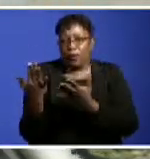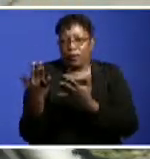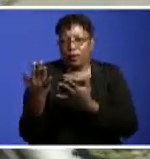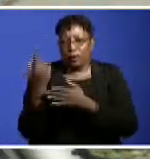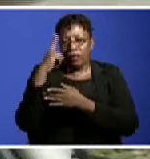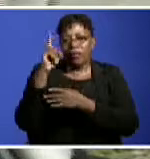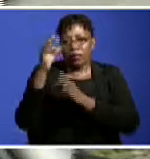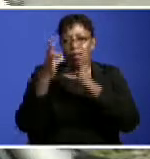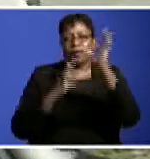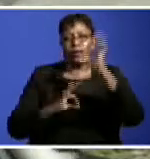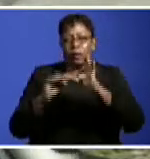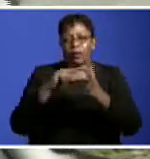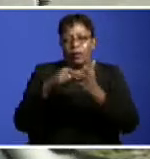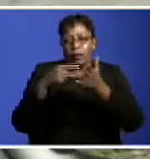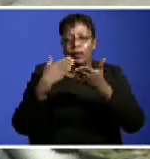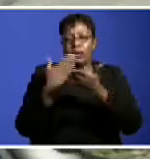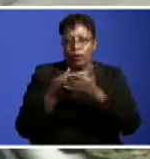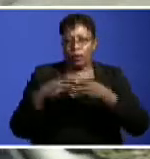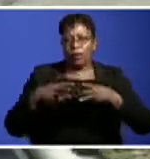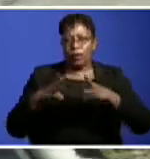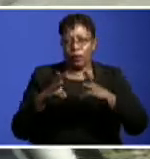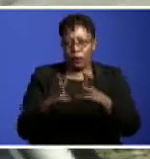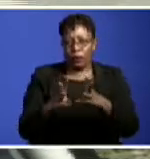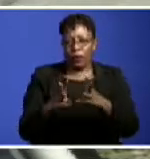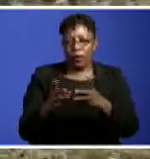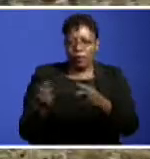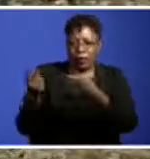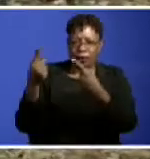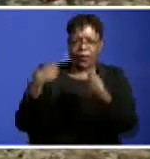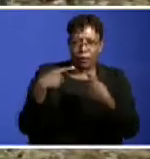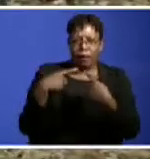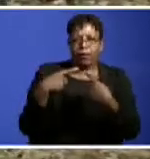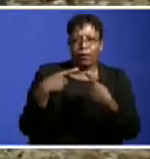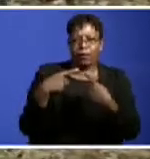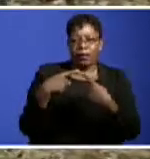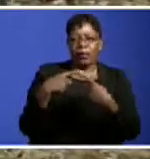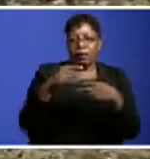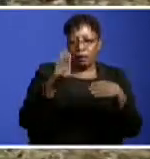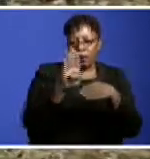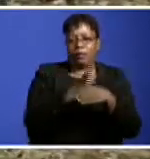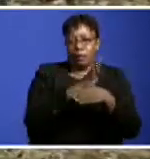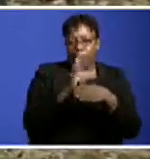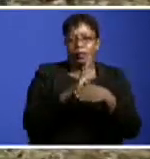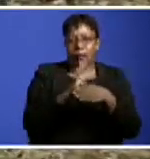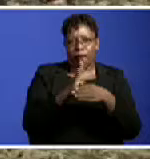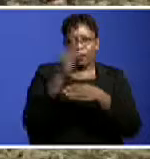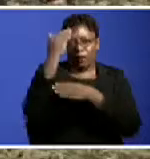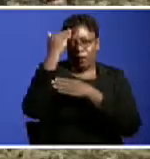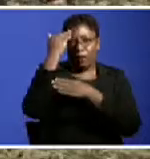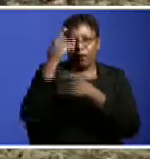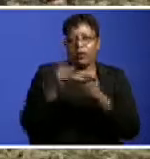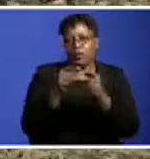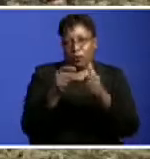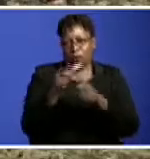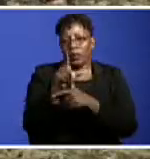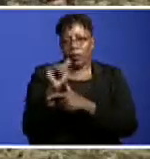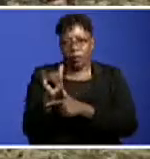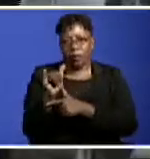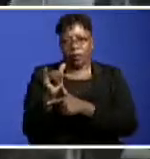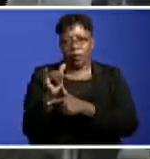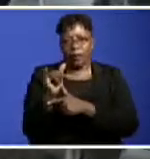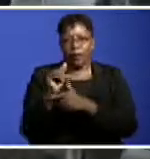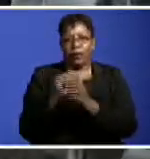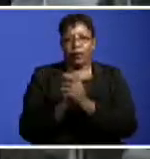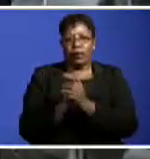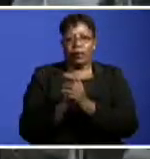festival. So this is a good way to kind of get brands familiar very quickly, and so even